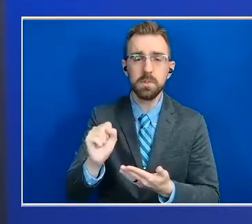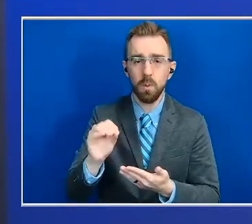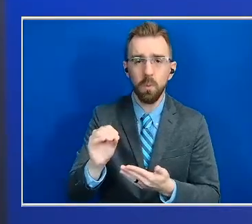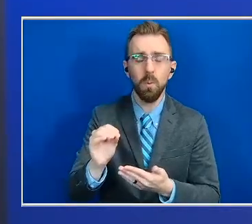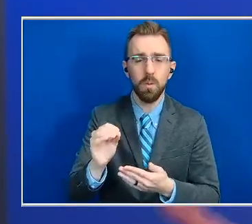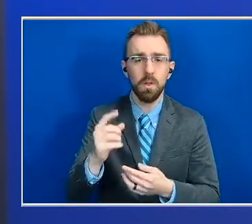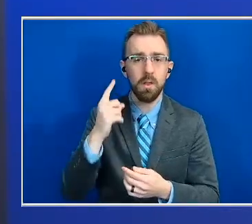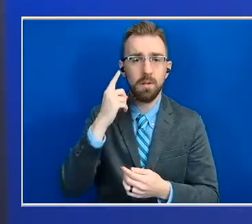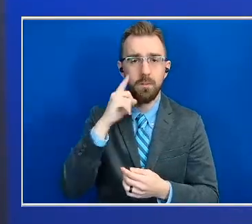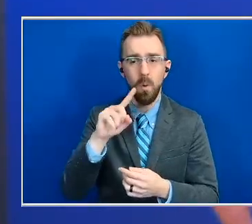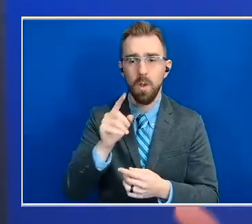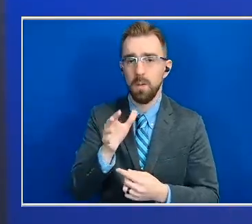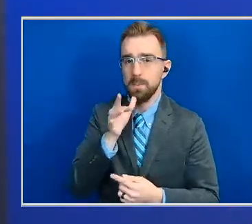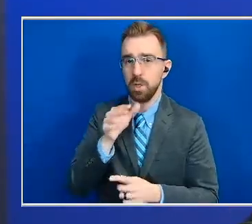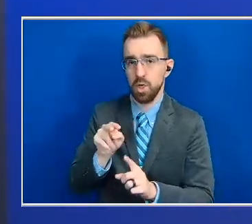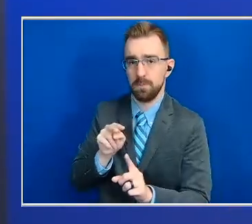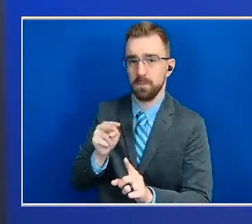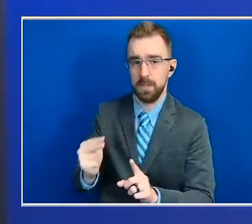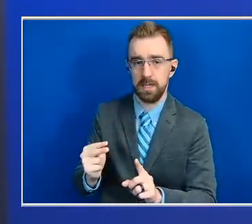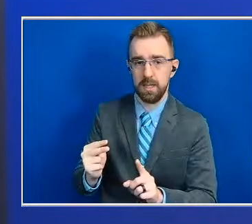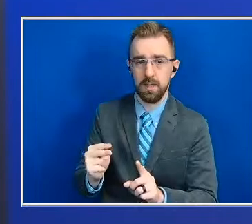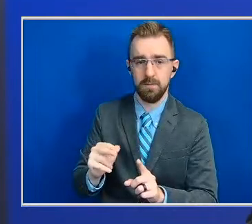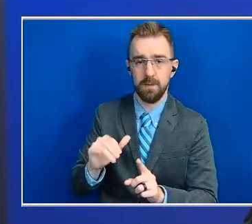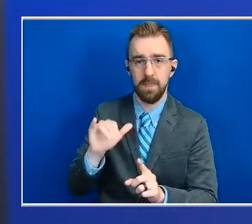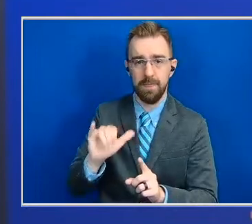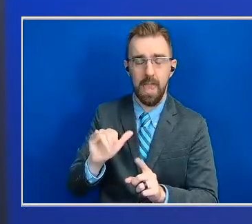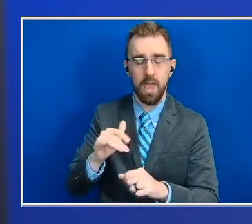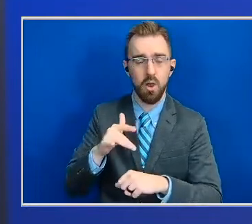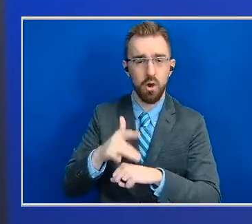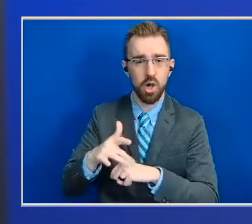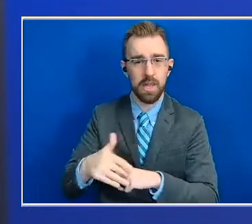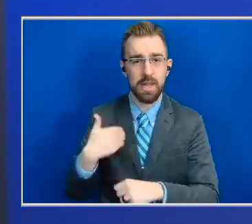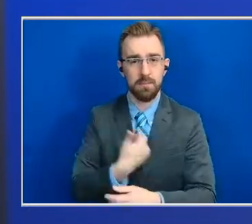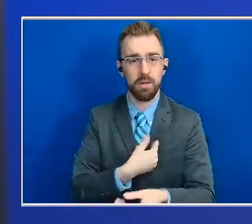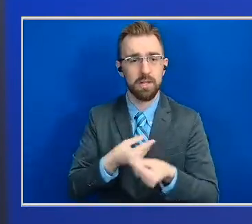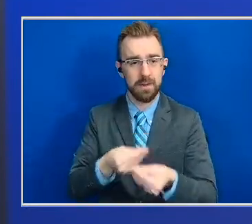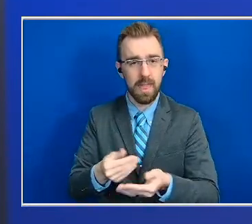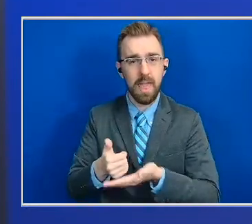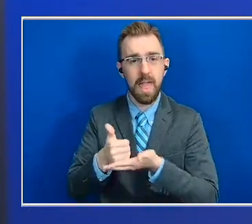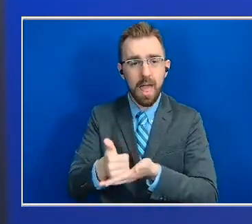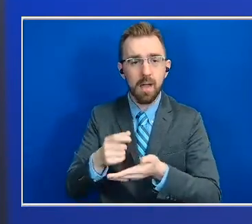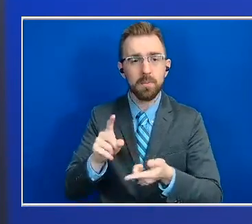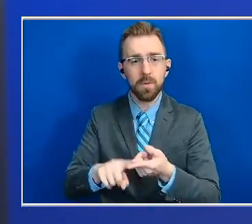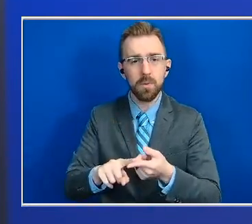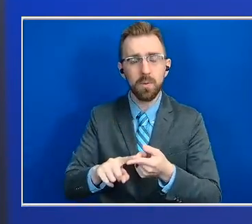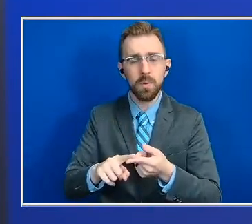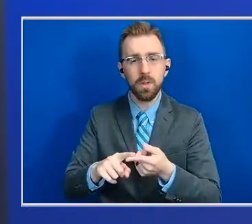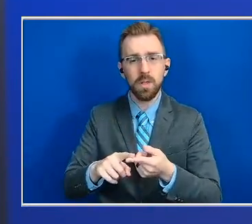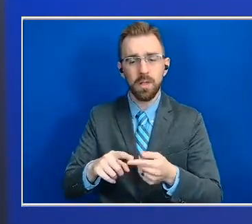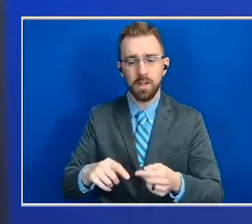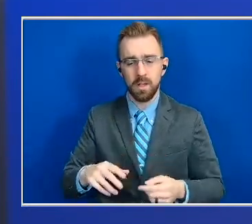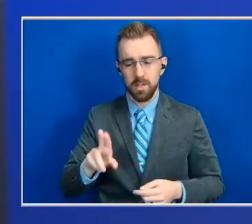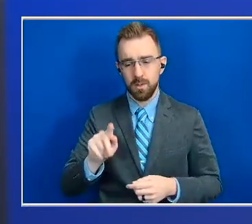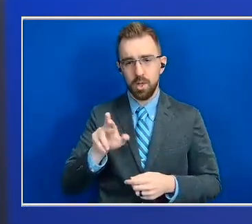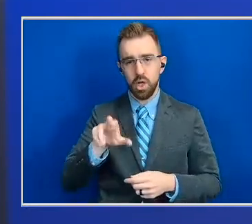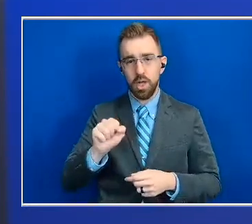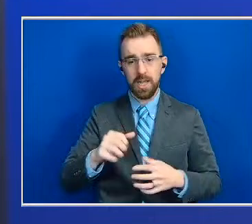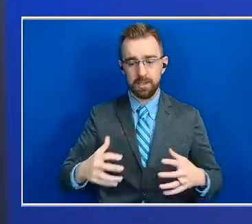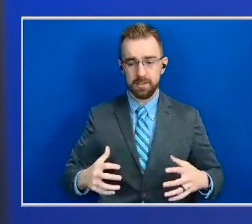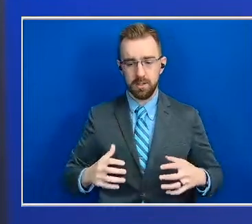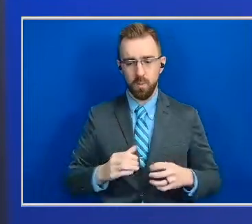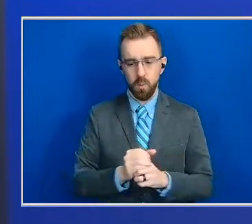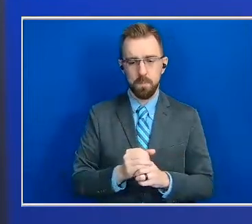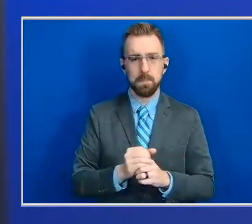maternal standpoint, that early breastfeeding helps to bring that uterus back to pre-pregnancy size, and it